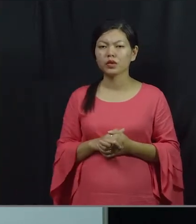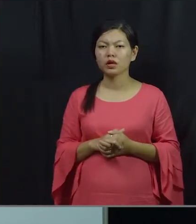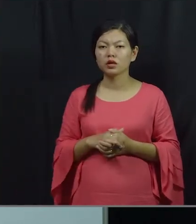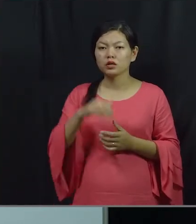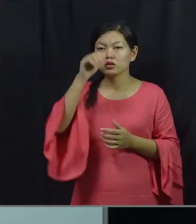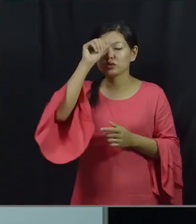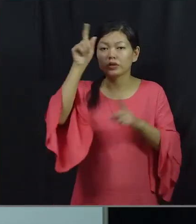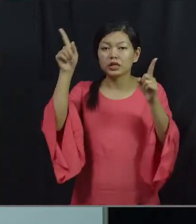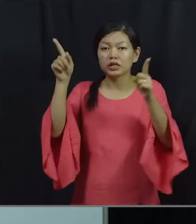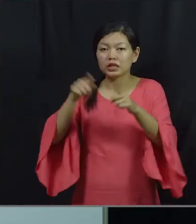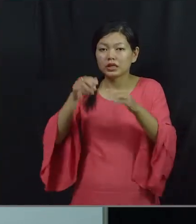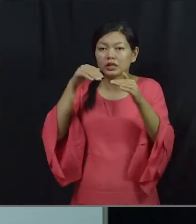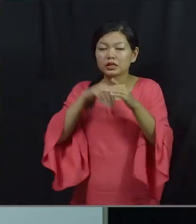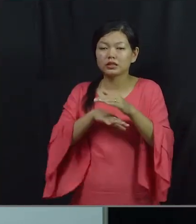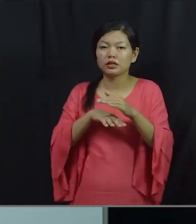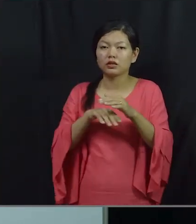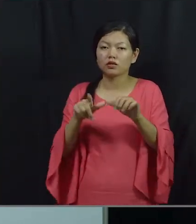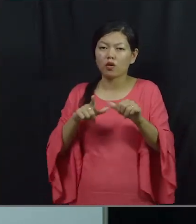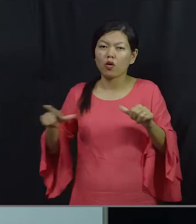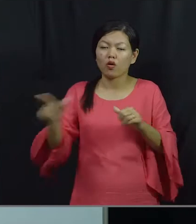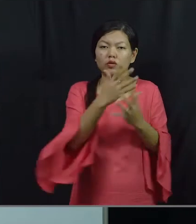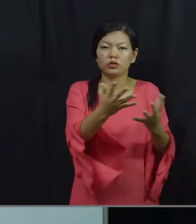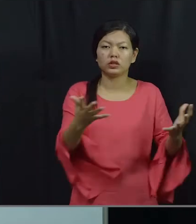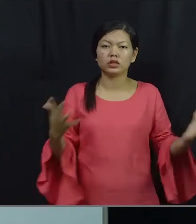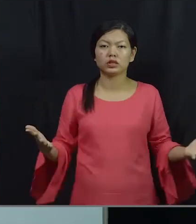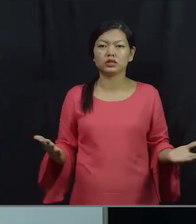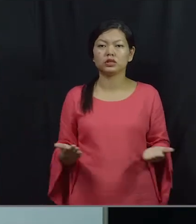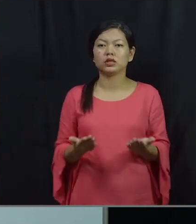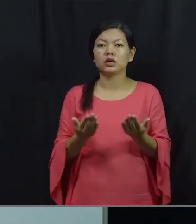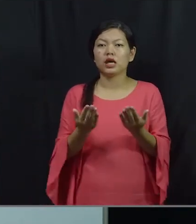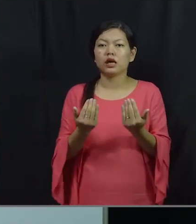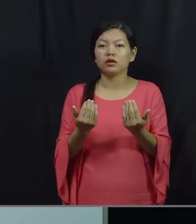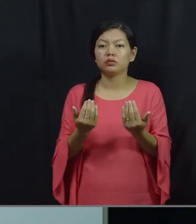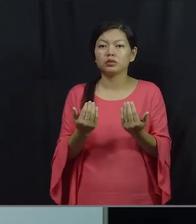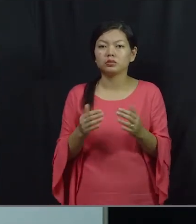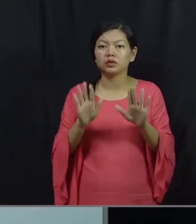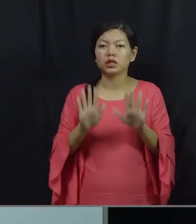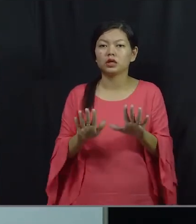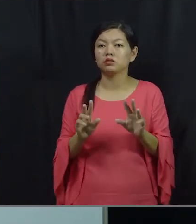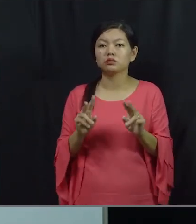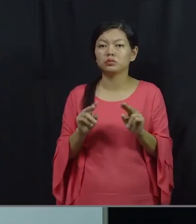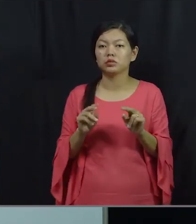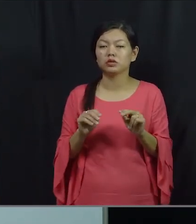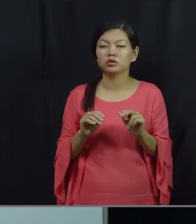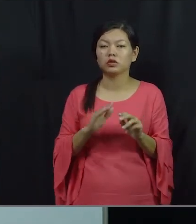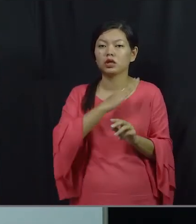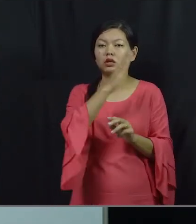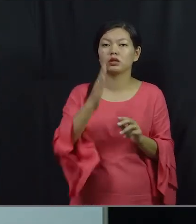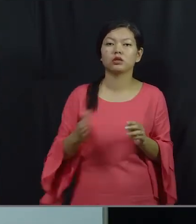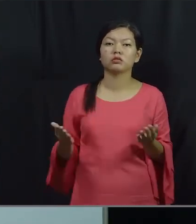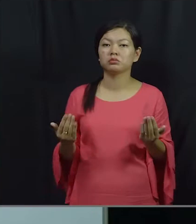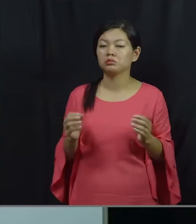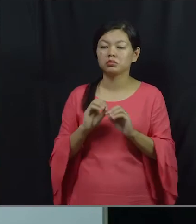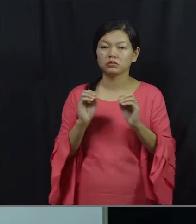country depends with the other country. So a country who has abundance in, you know, one particular resources may try